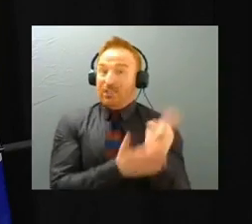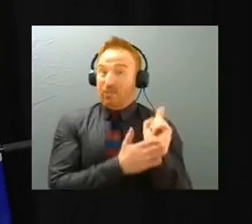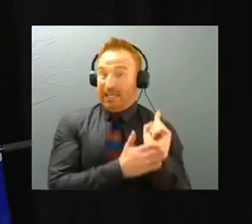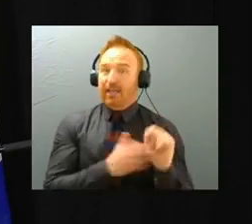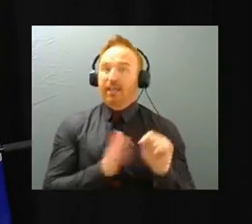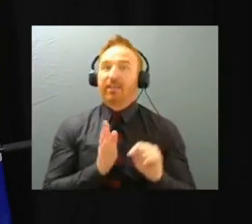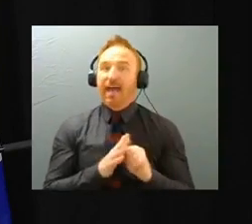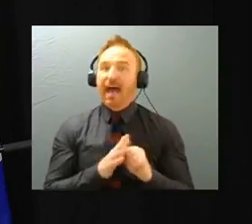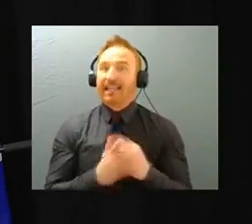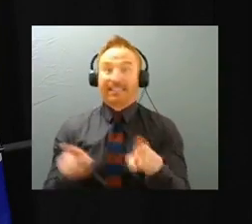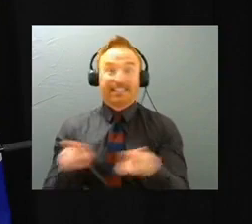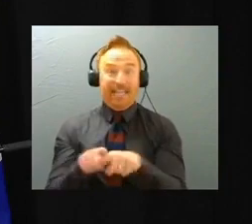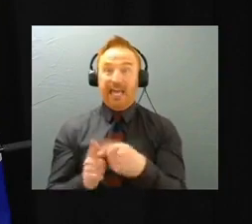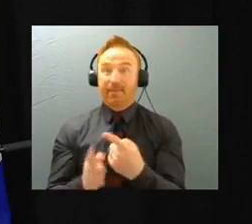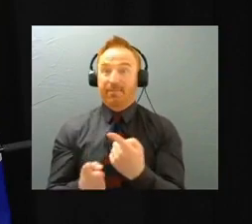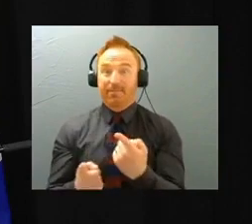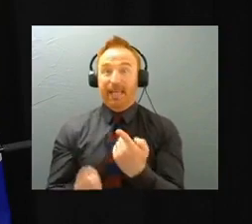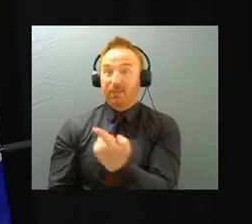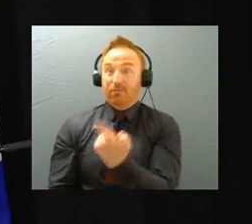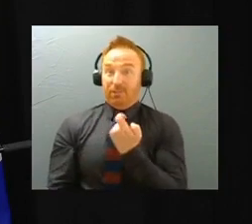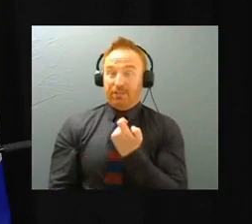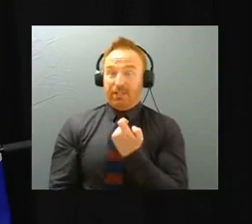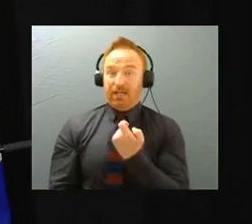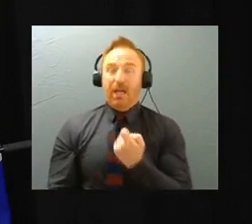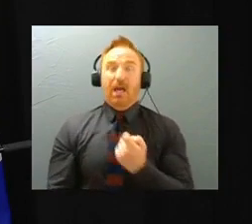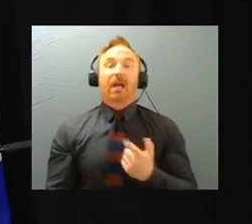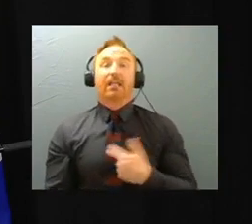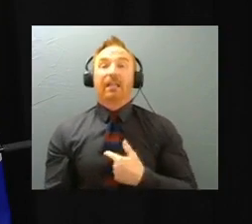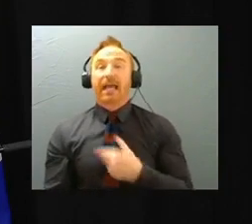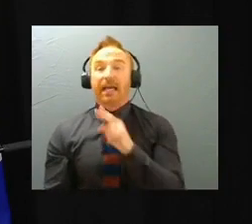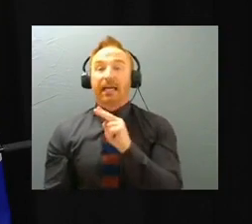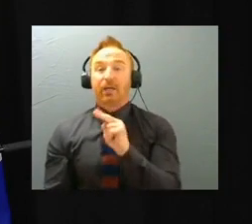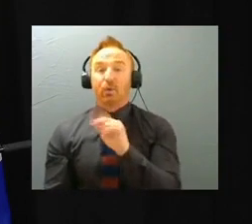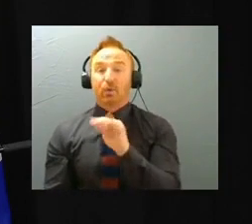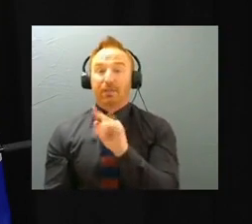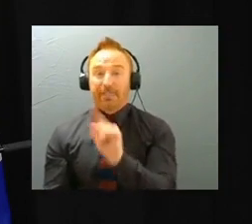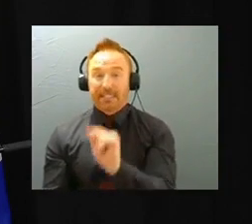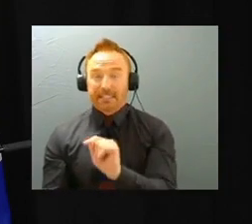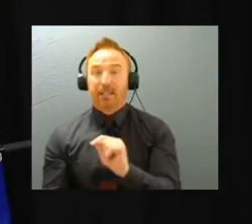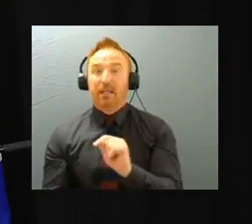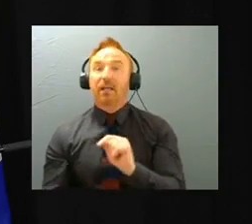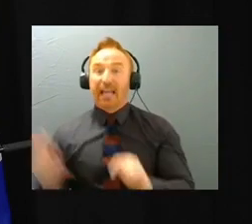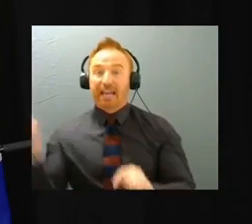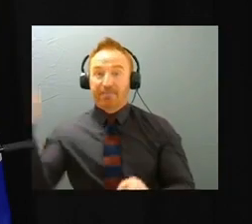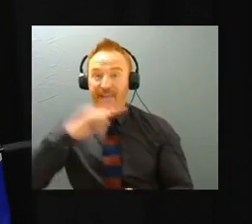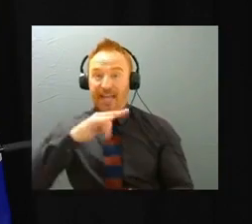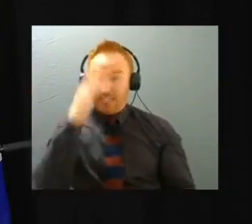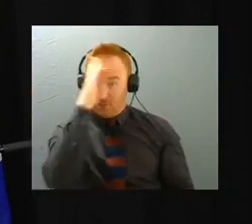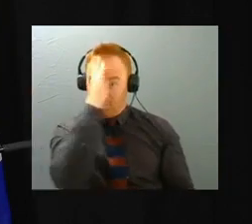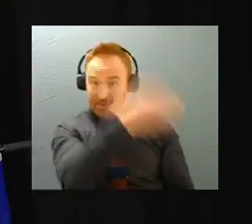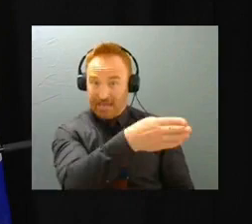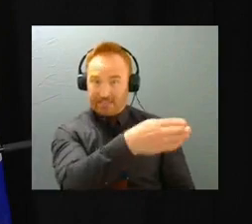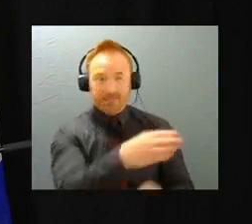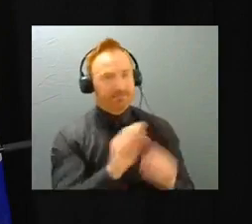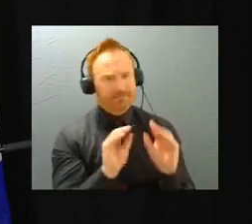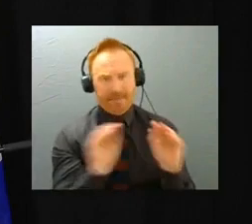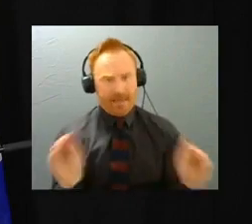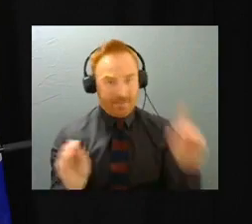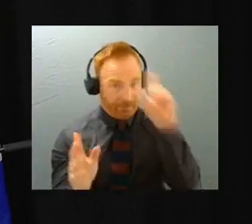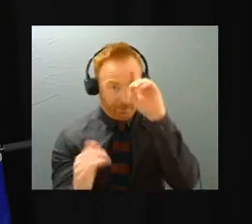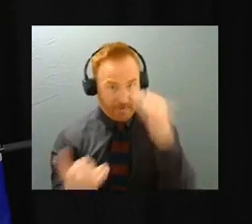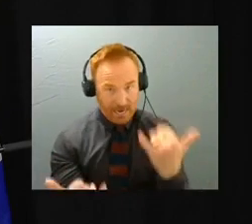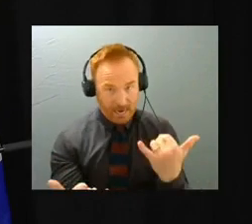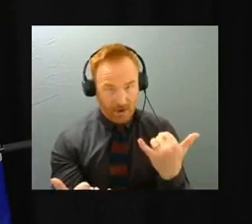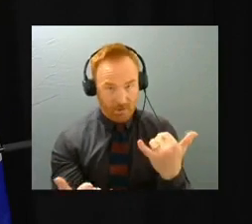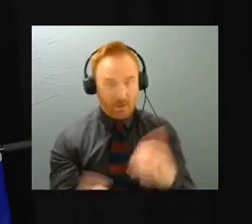from Nunavut, and you'd have to charter from those areas. But if you have to